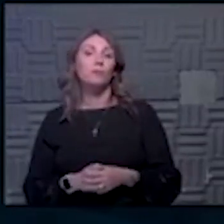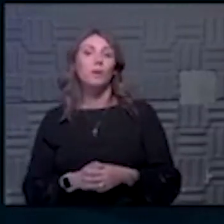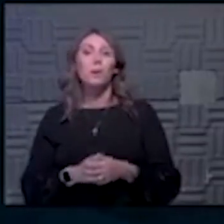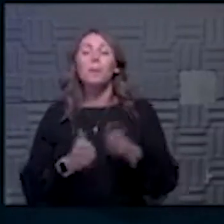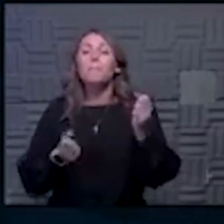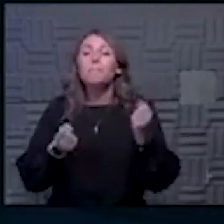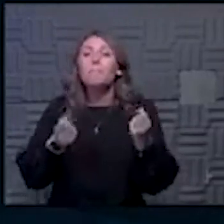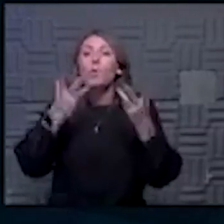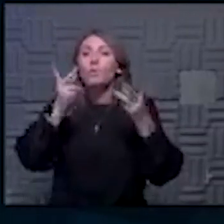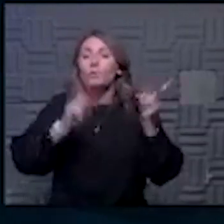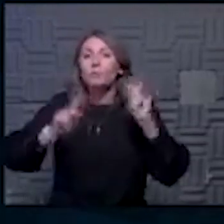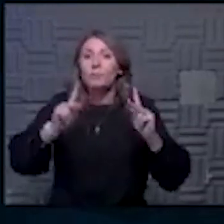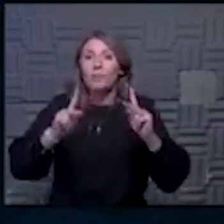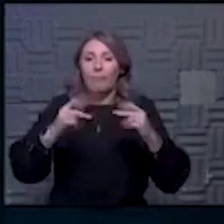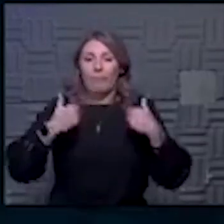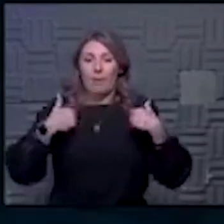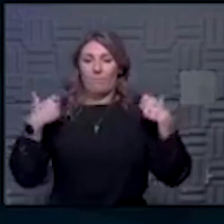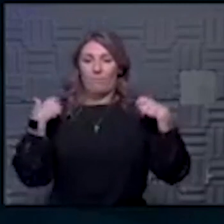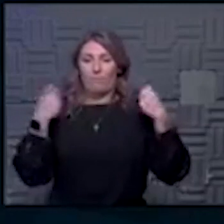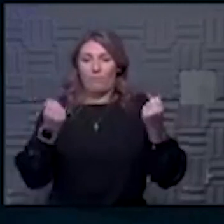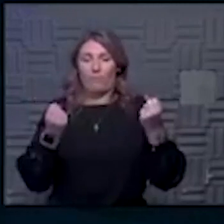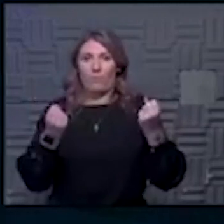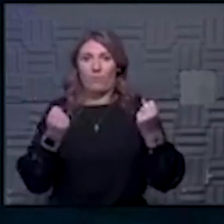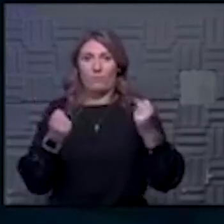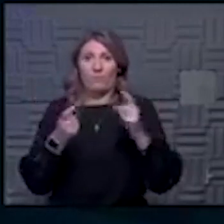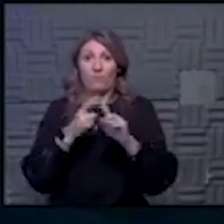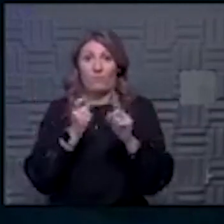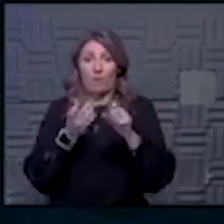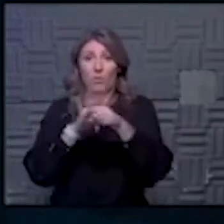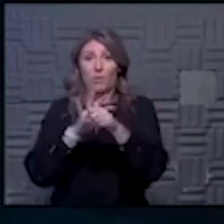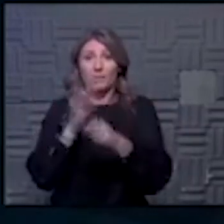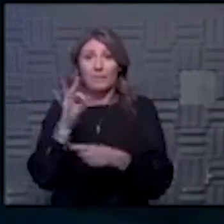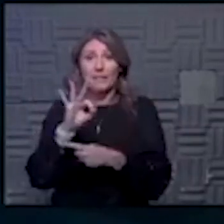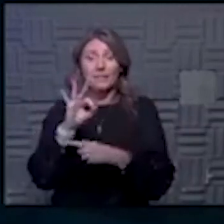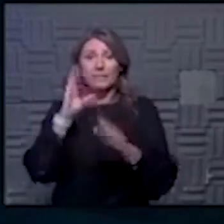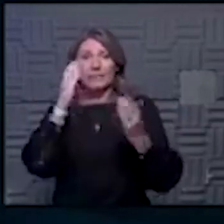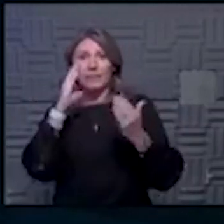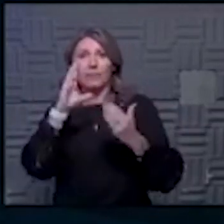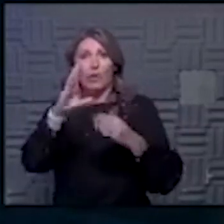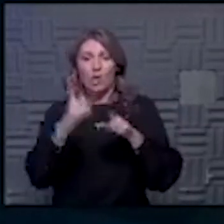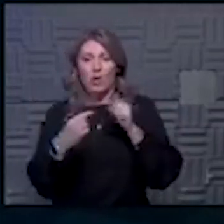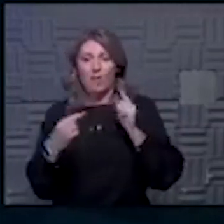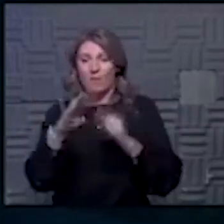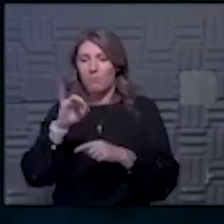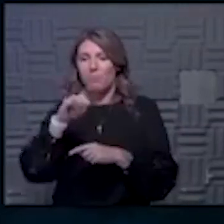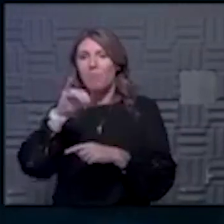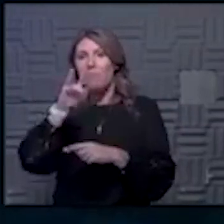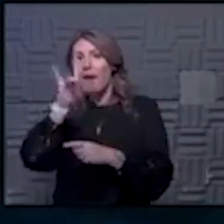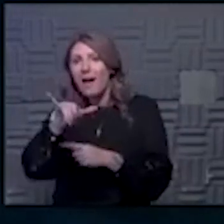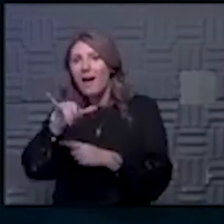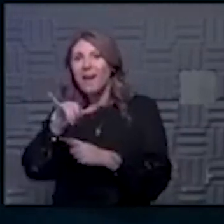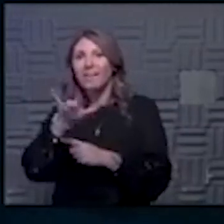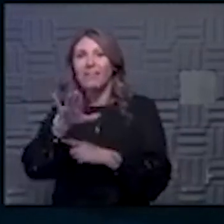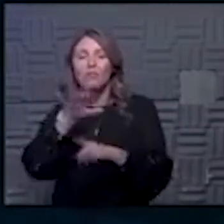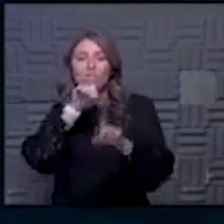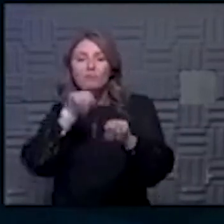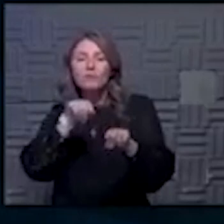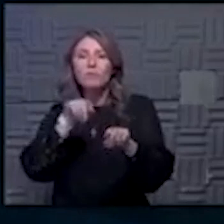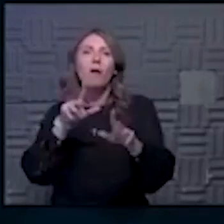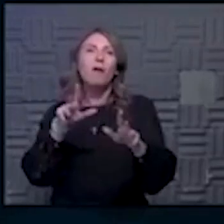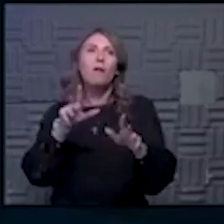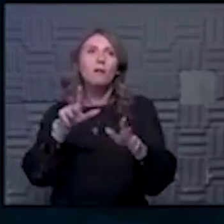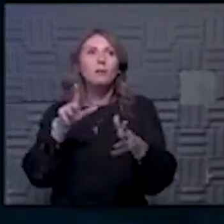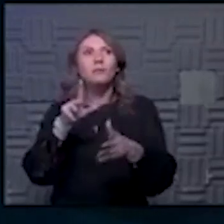majority of the people who have recovered from COVID seem to have their antibody responses at least persist